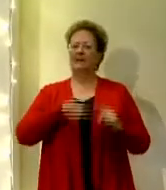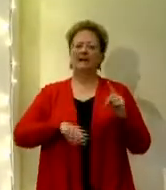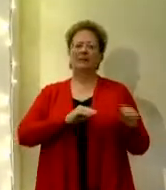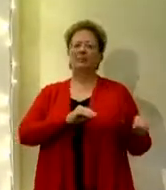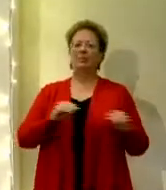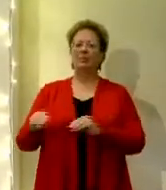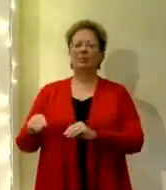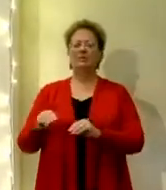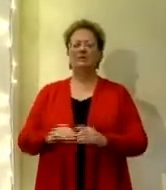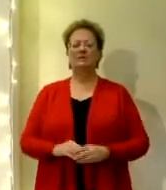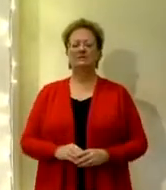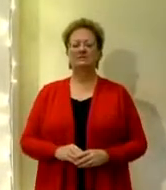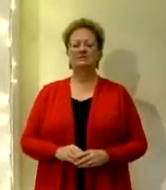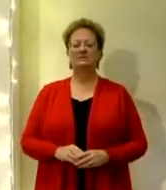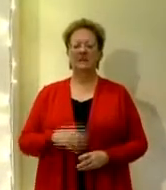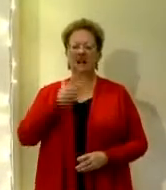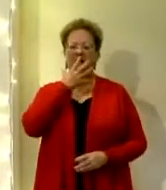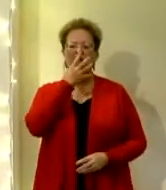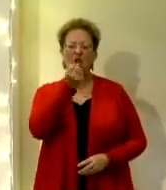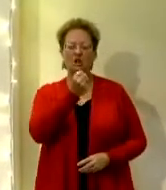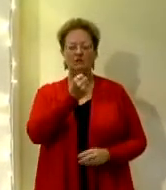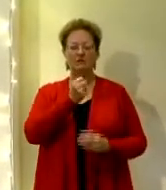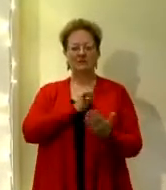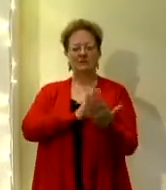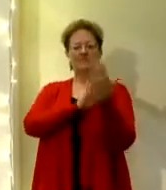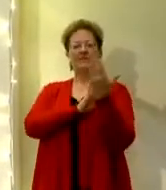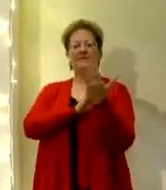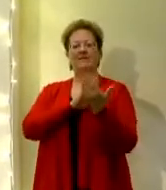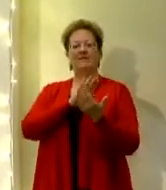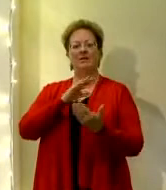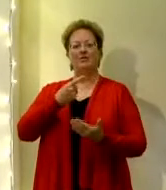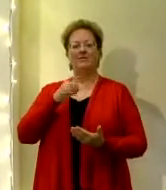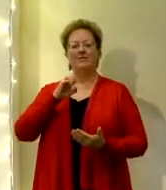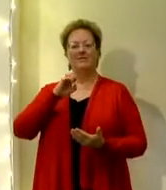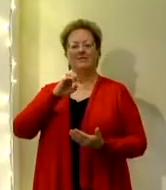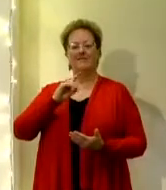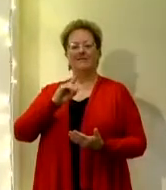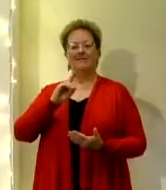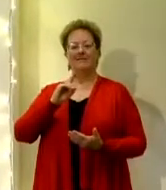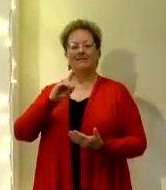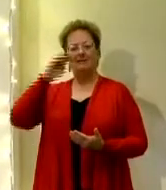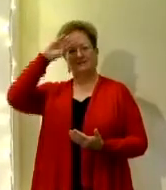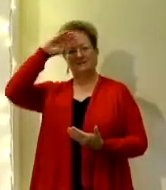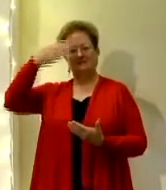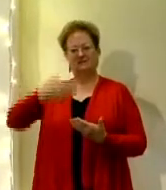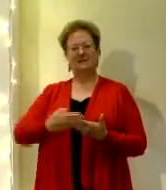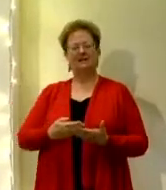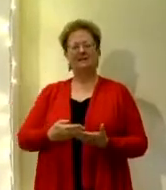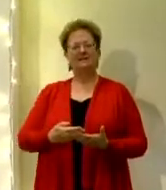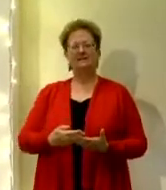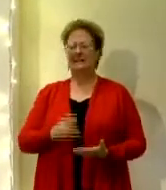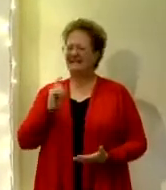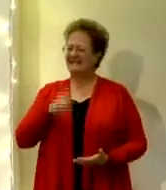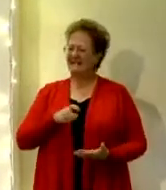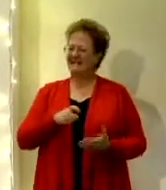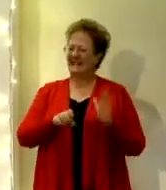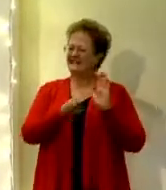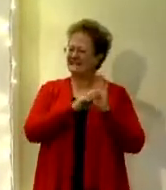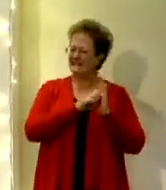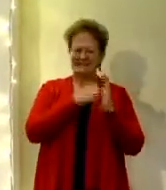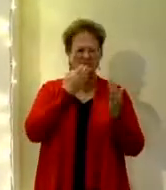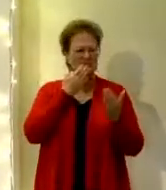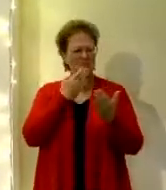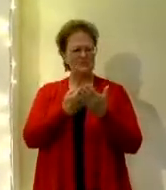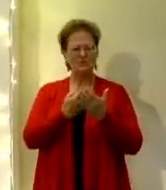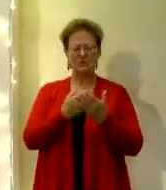And he says, I just feel so ashamed, because I'm supposed to be a good example to my family, especially to